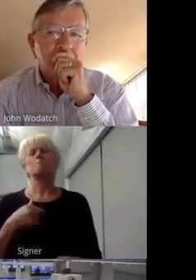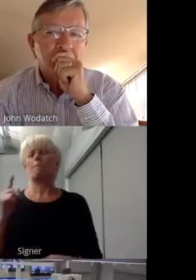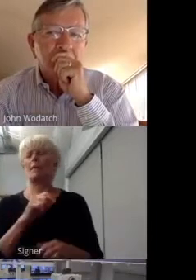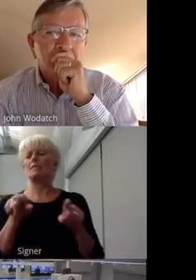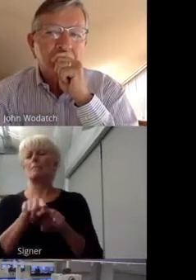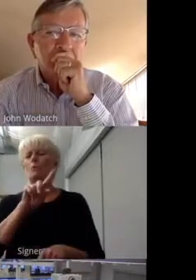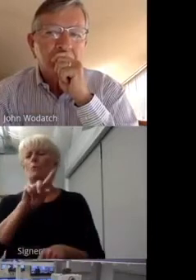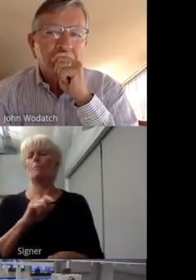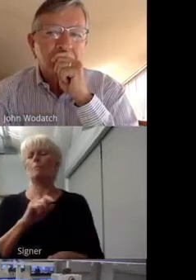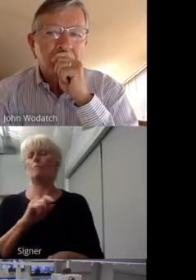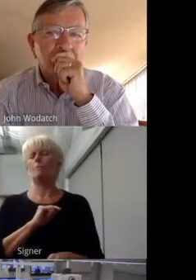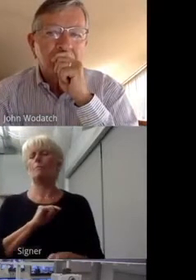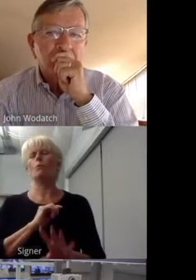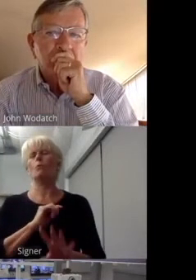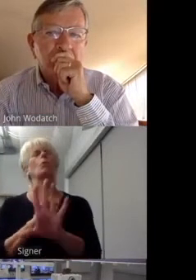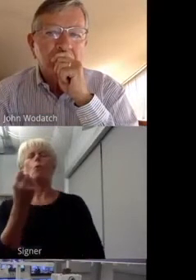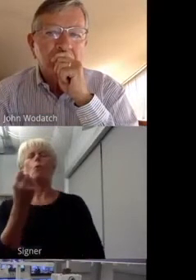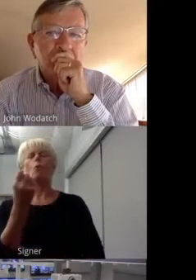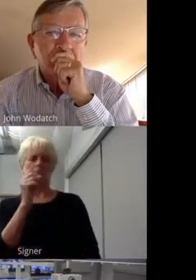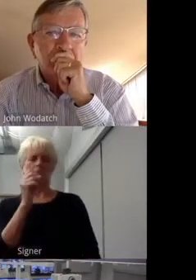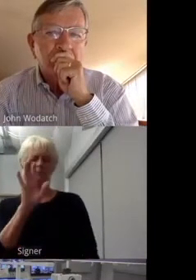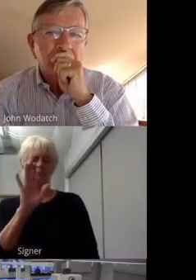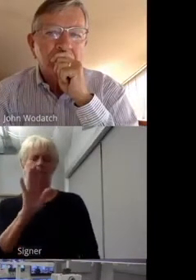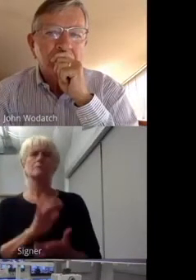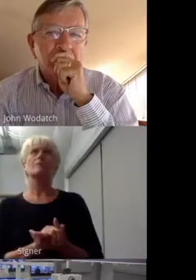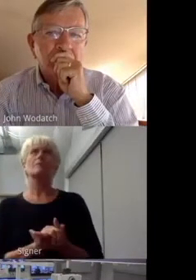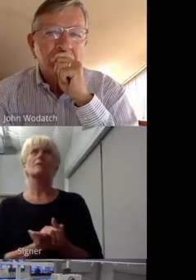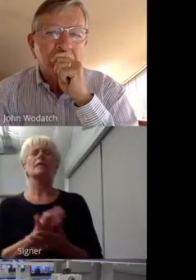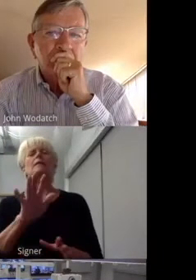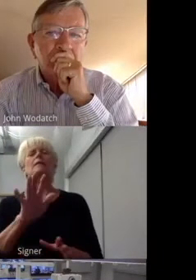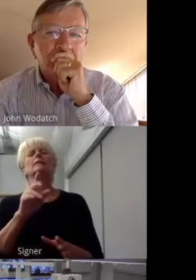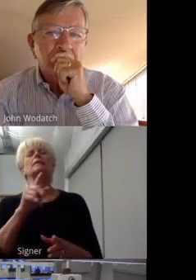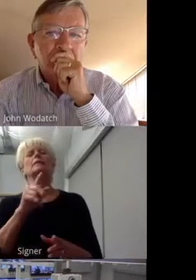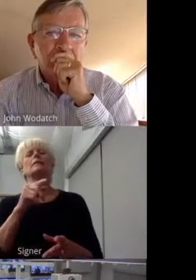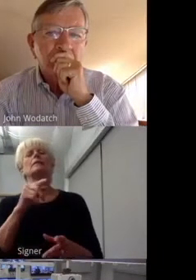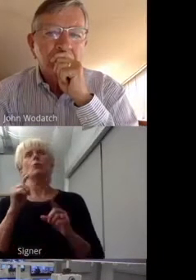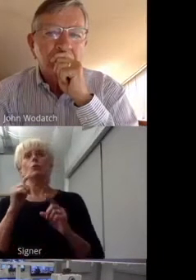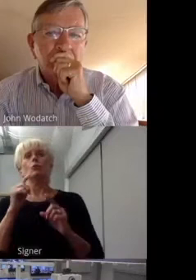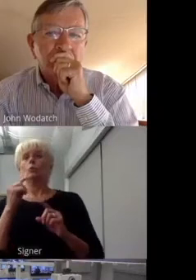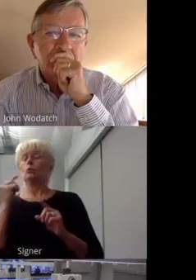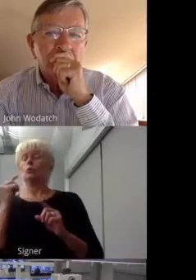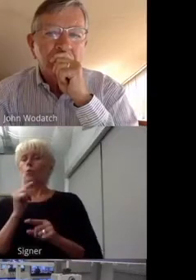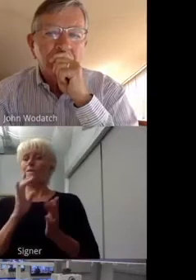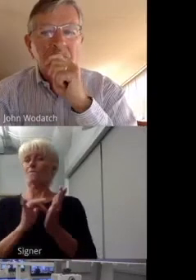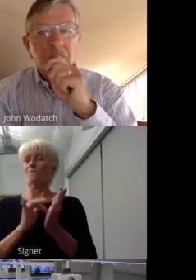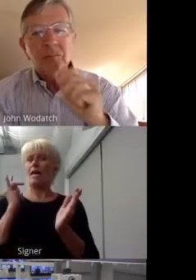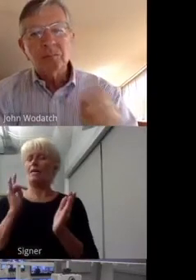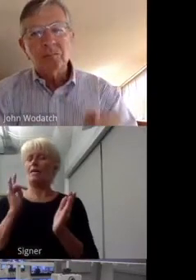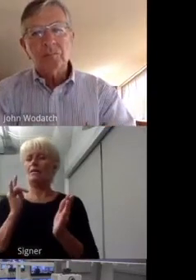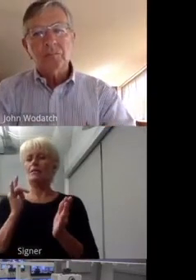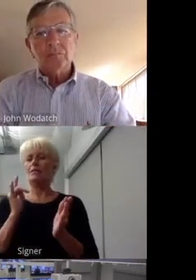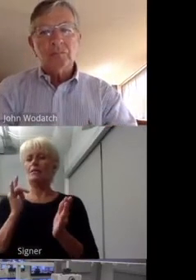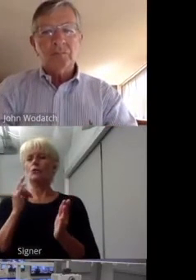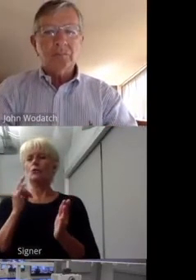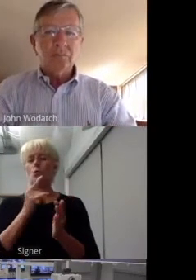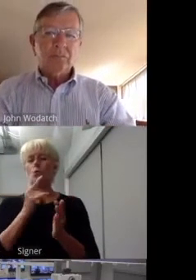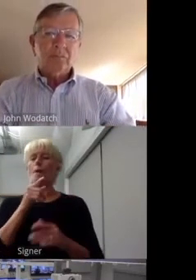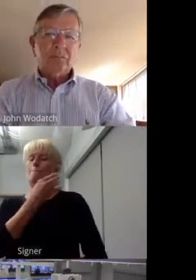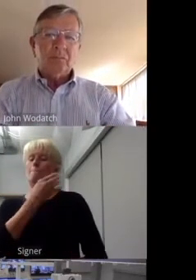into, can you tell us, because you had the advantage of coming after Ontario, you came down here, you talked to me, you talked to